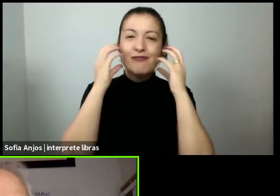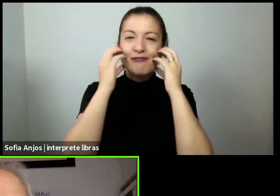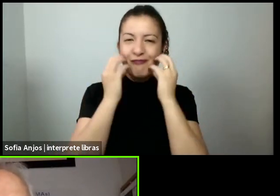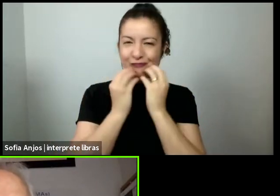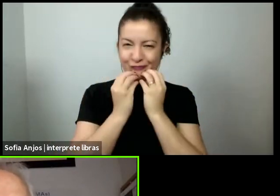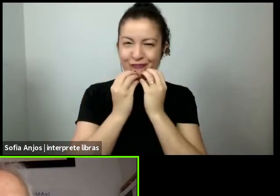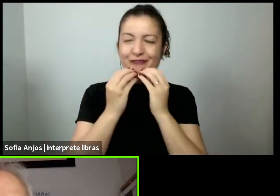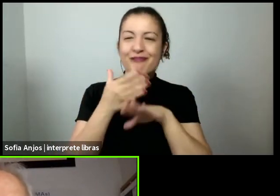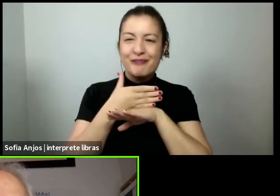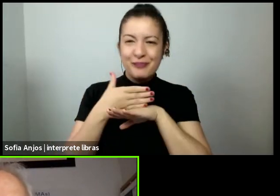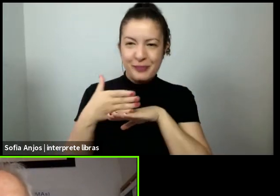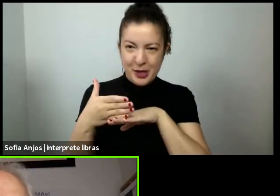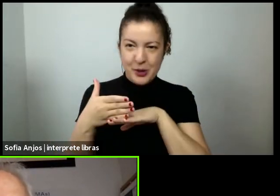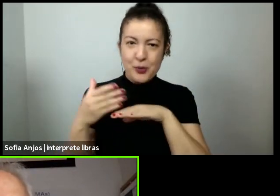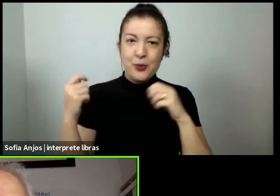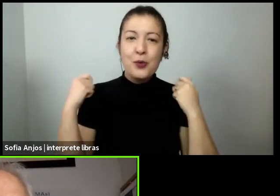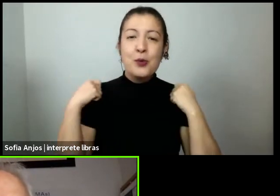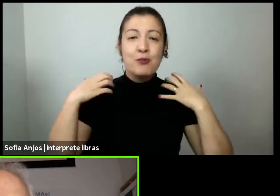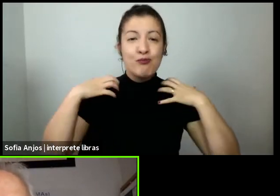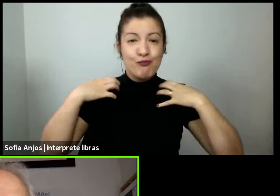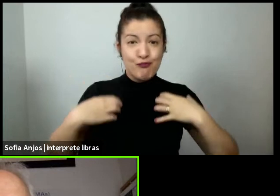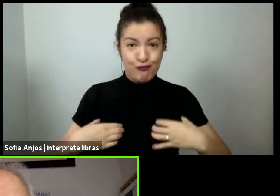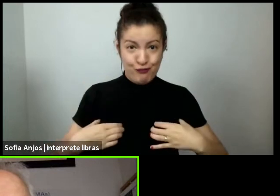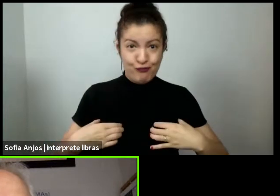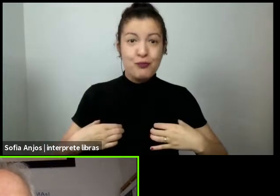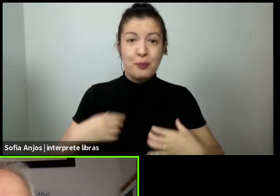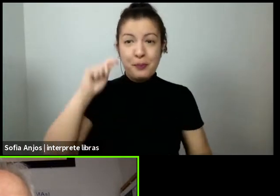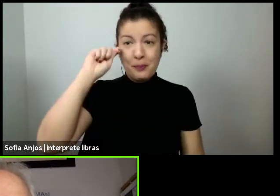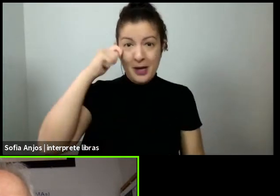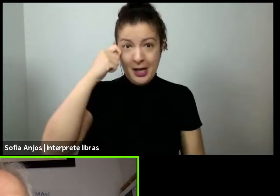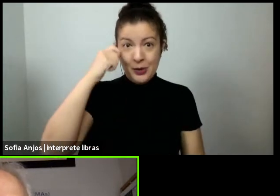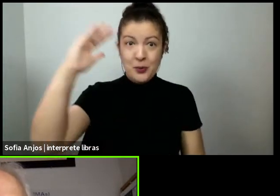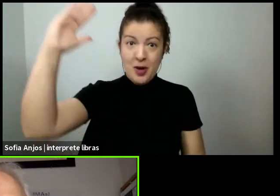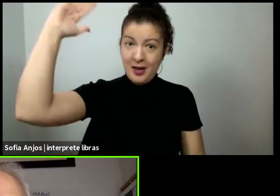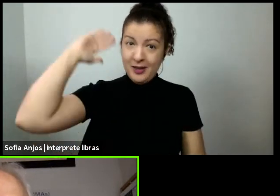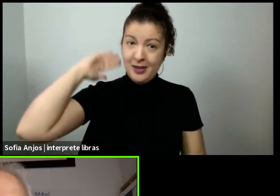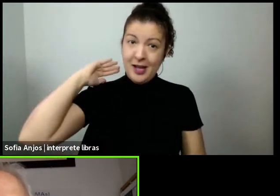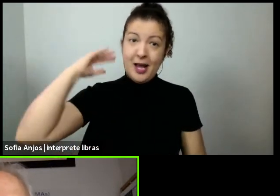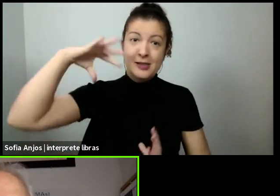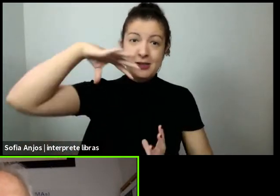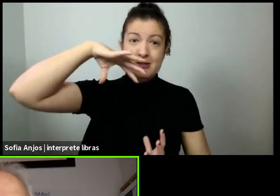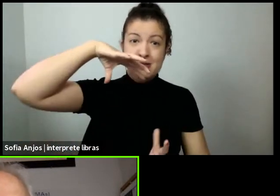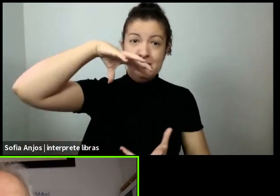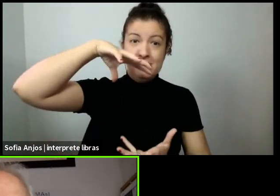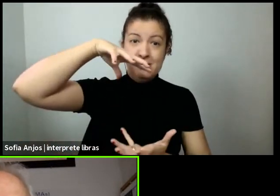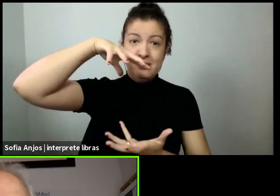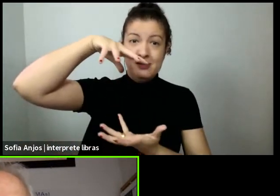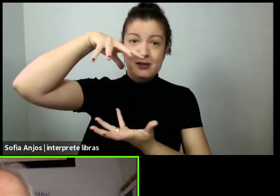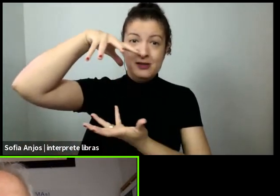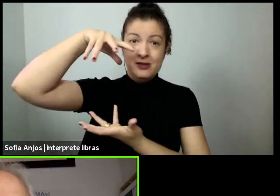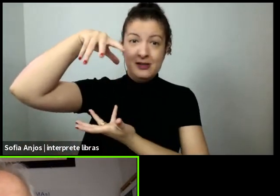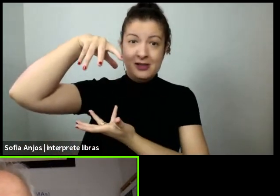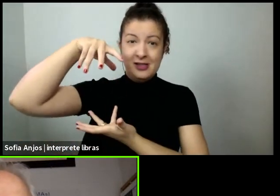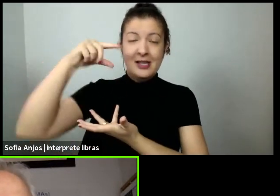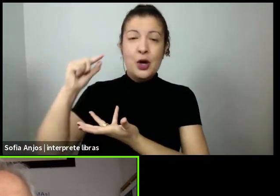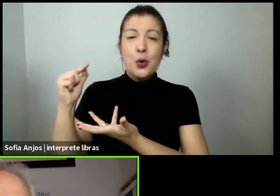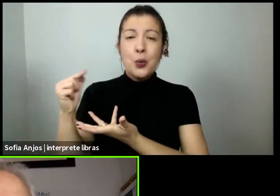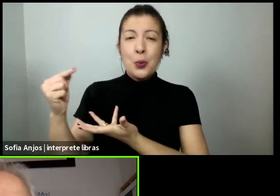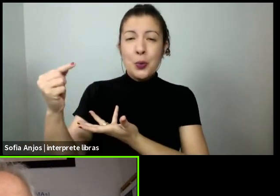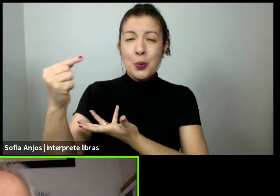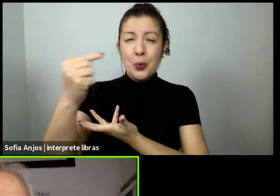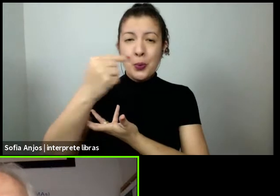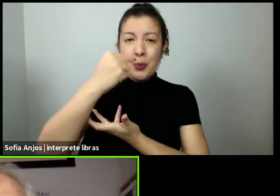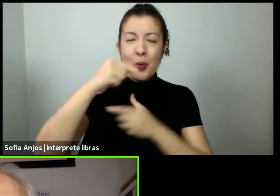office, but I have a map of the world with all the marine protected areas that have whales and